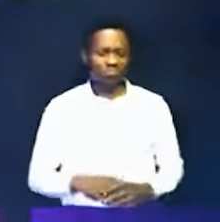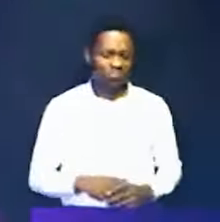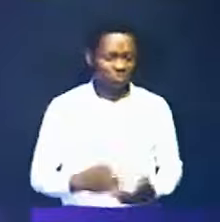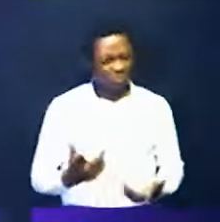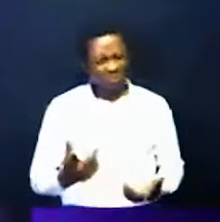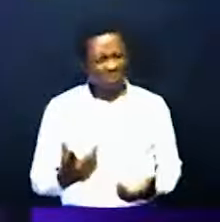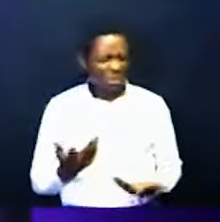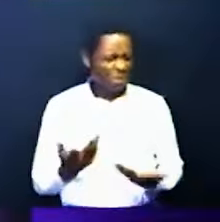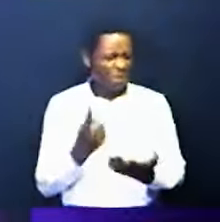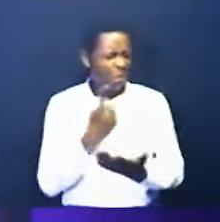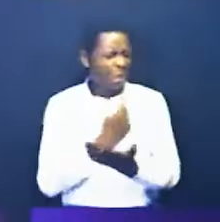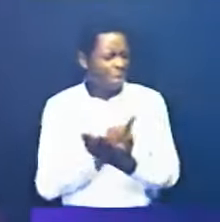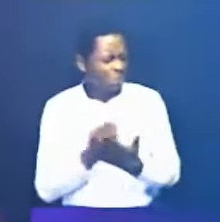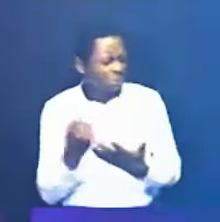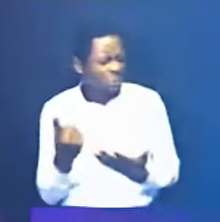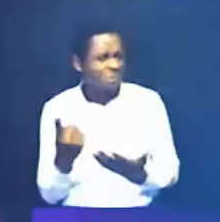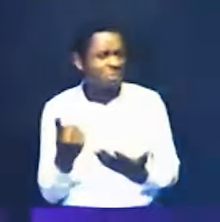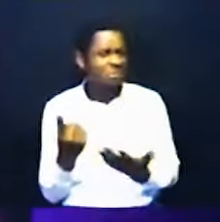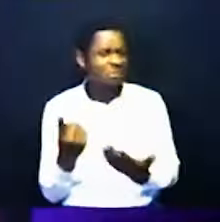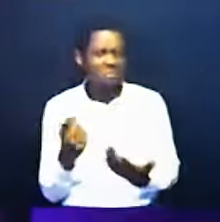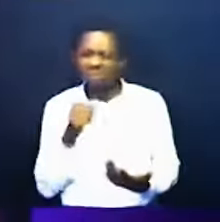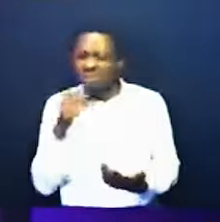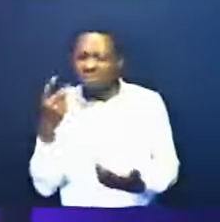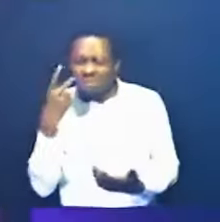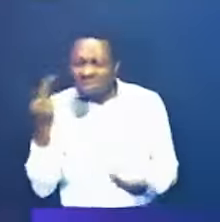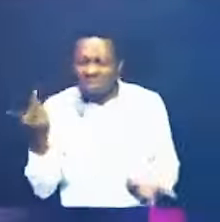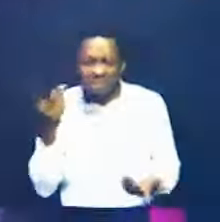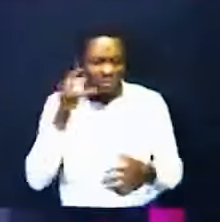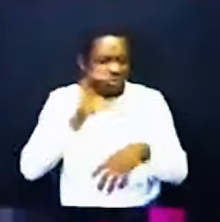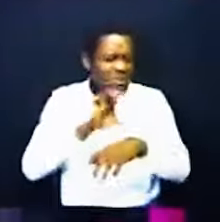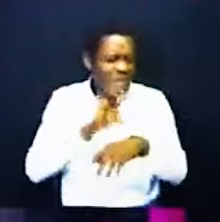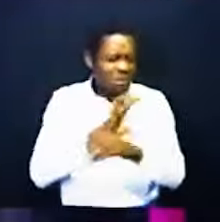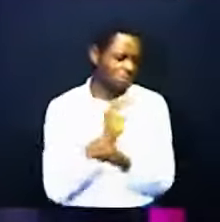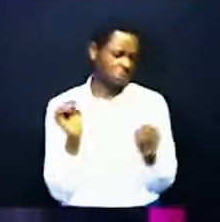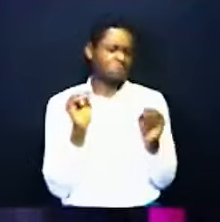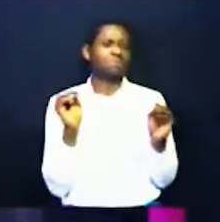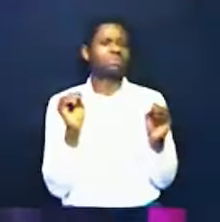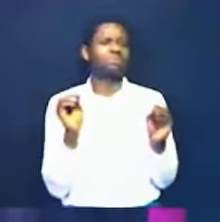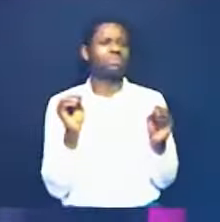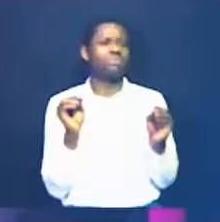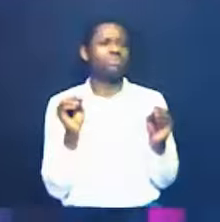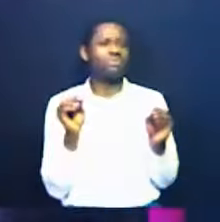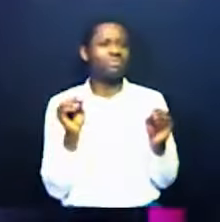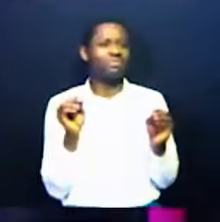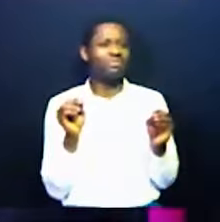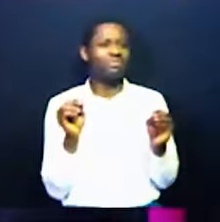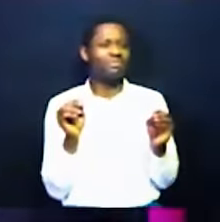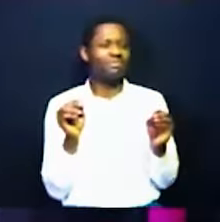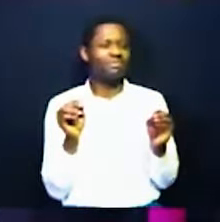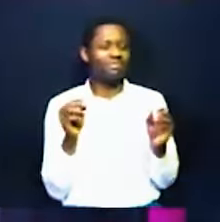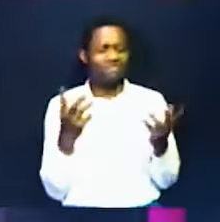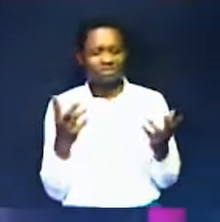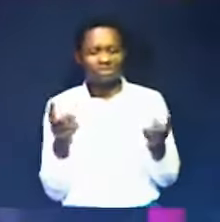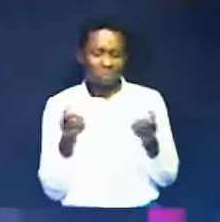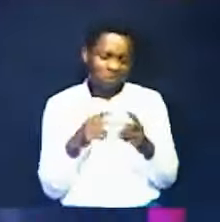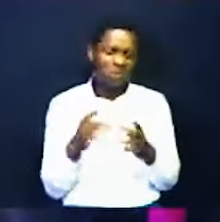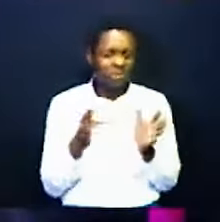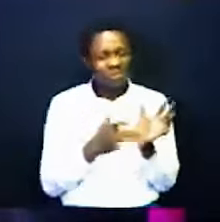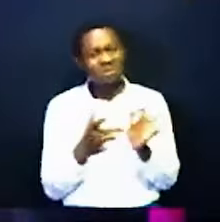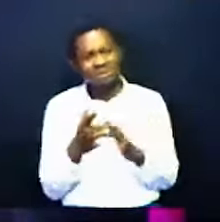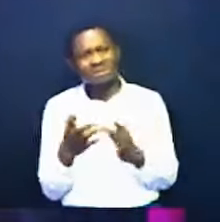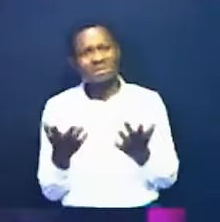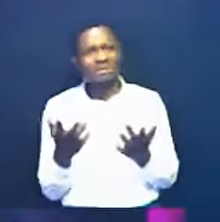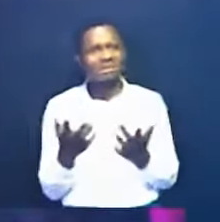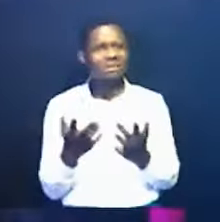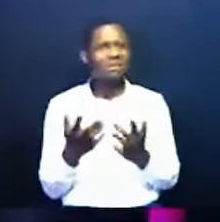a week. And now watch it. We're not seeing her in church. Not you. Who know? Ewa sorry. And like Jesus. And he said, yes. I